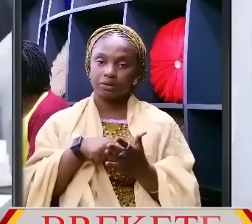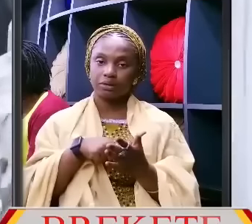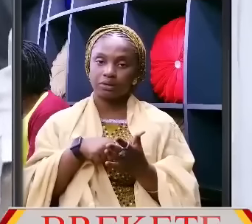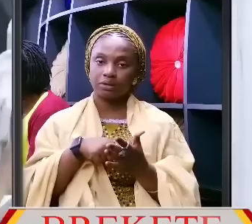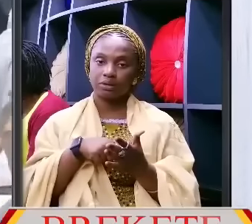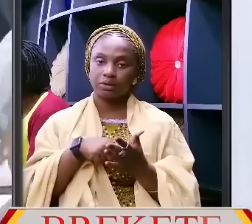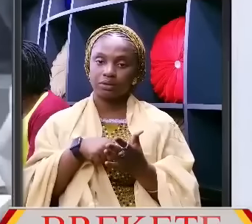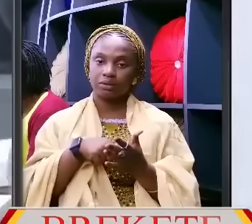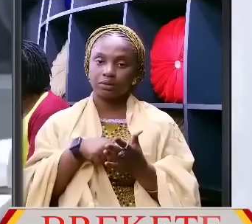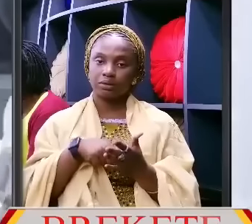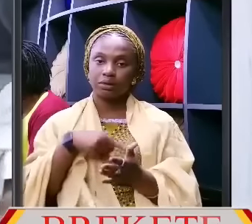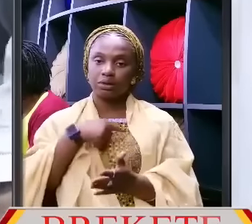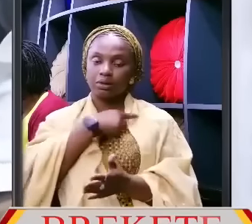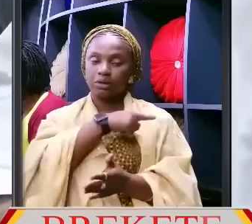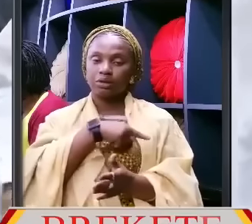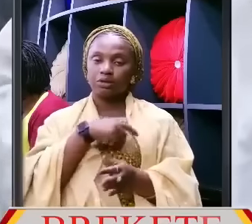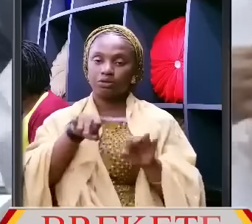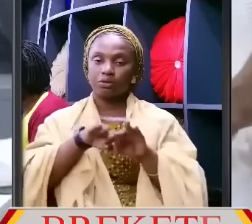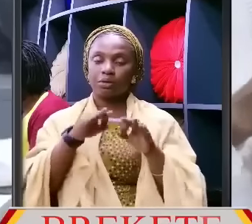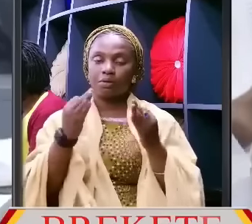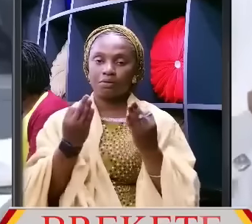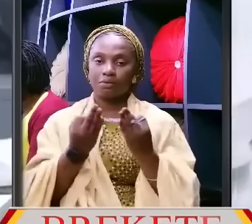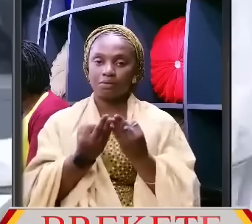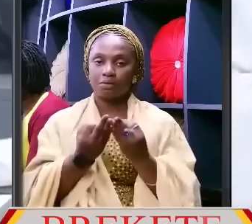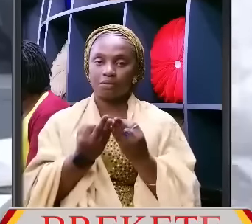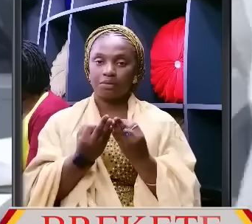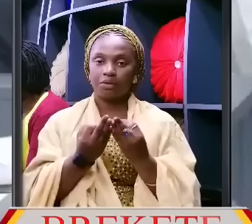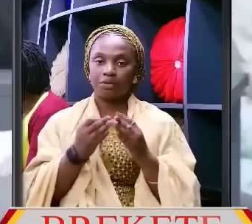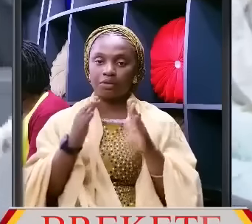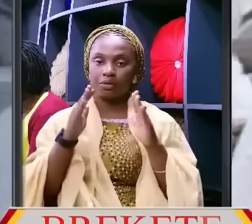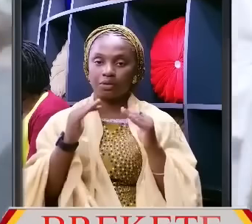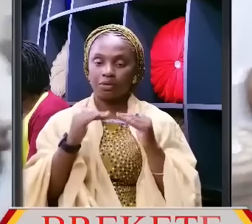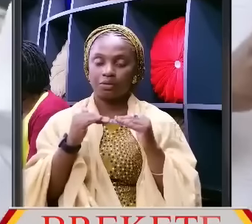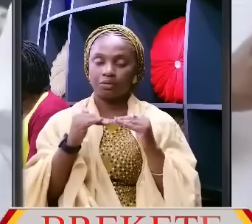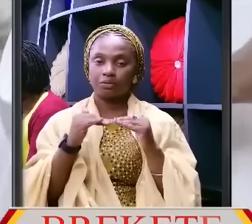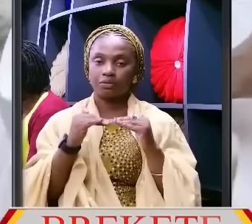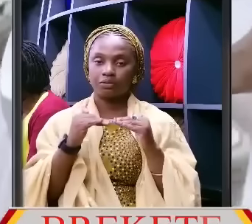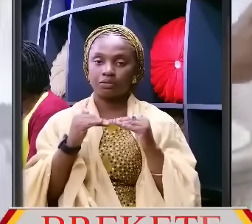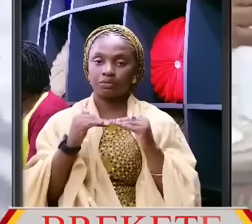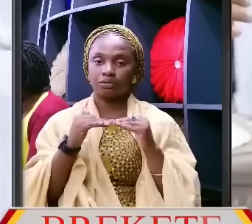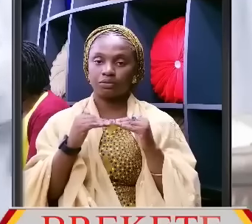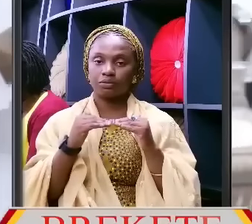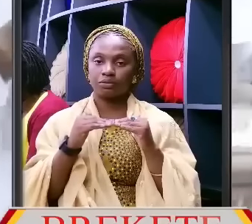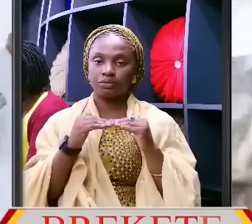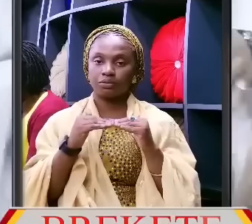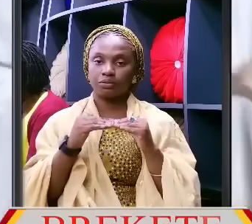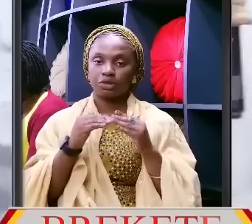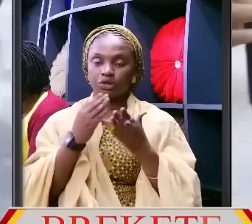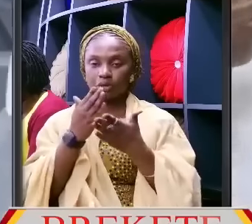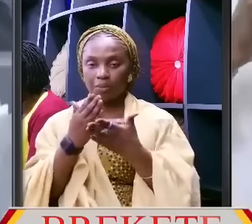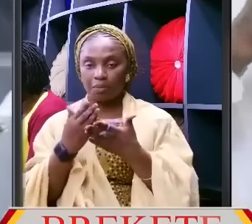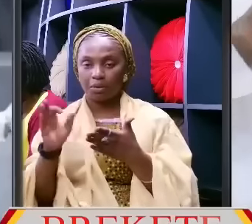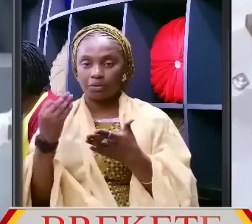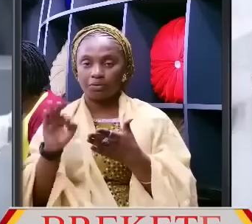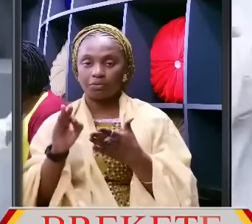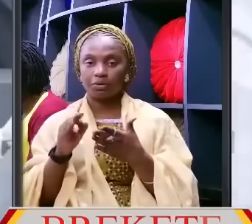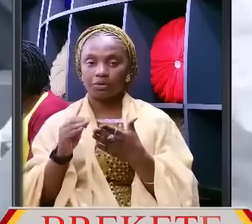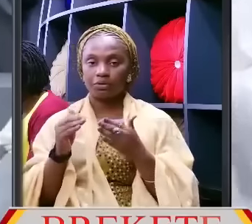general family house where everybody build in own apartment. Now that part of this